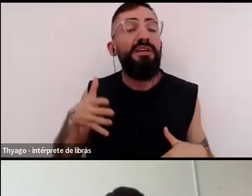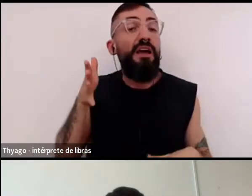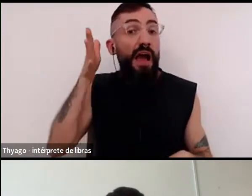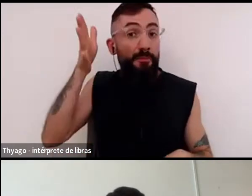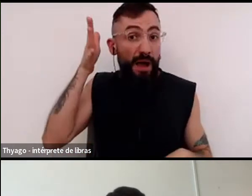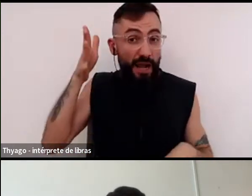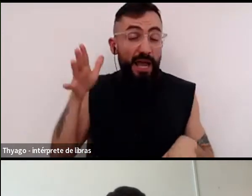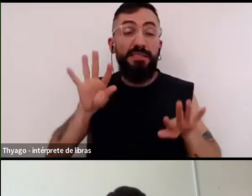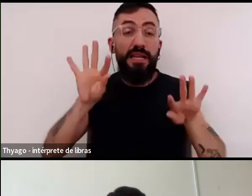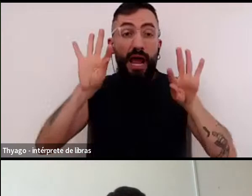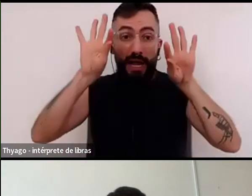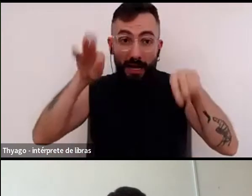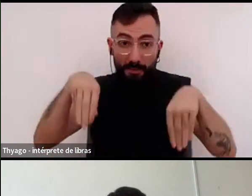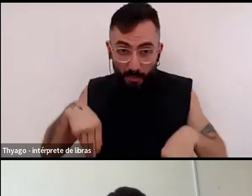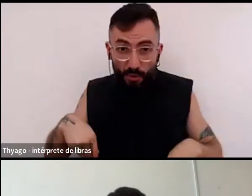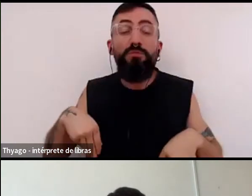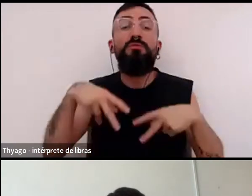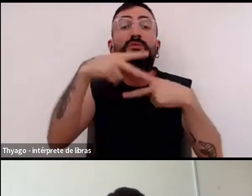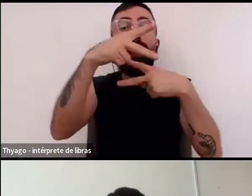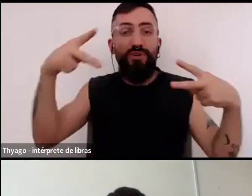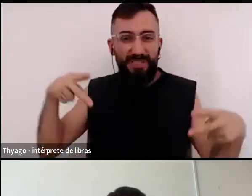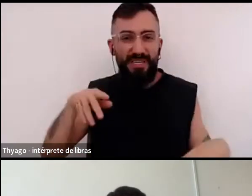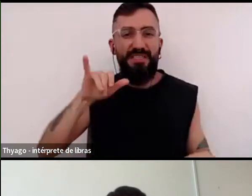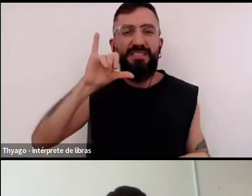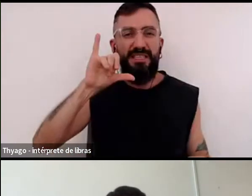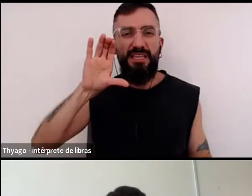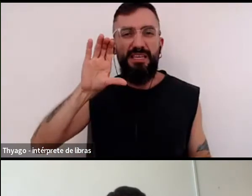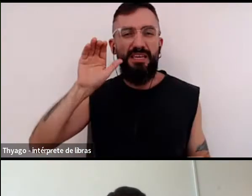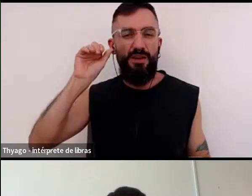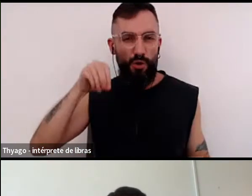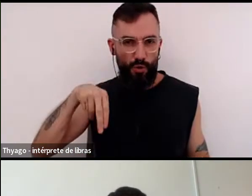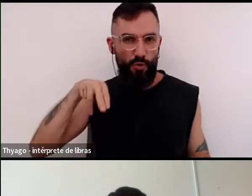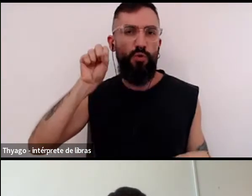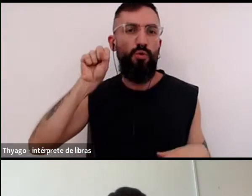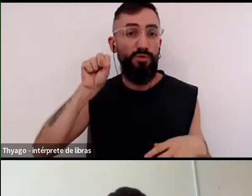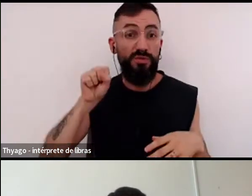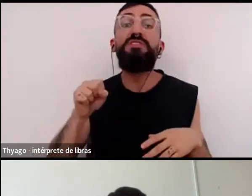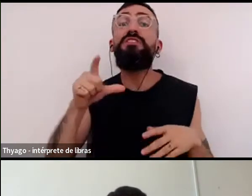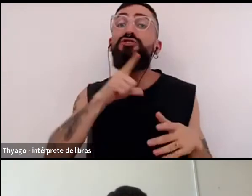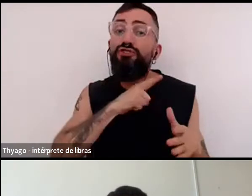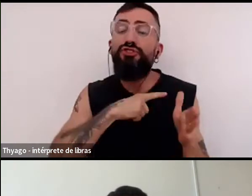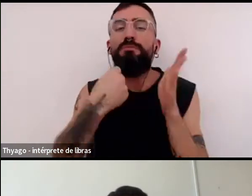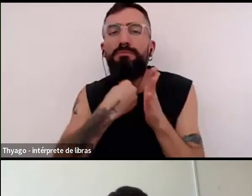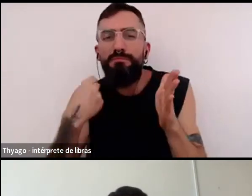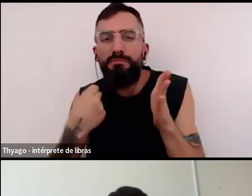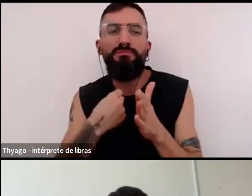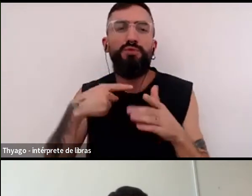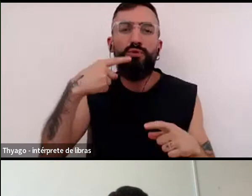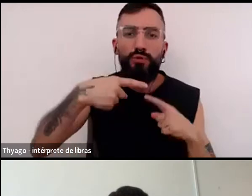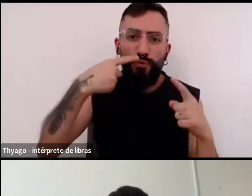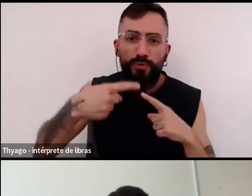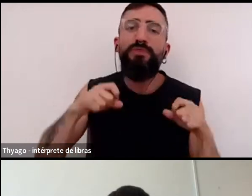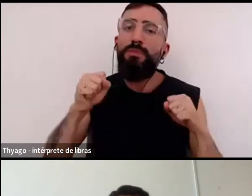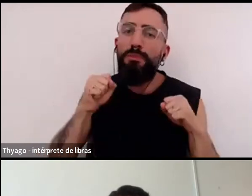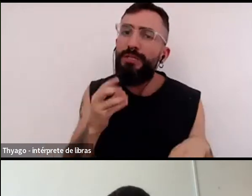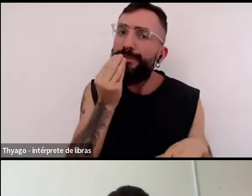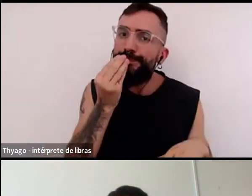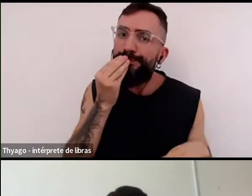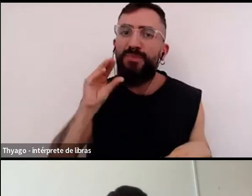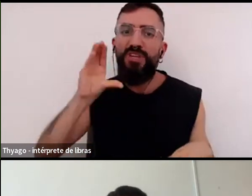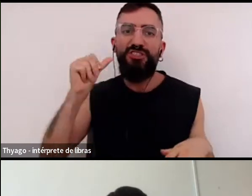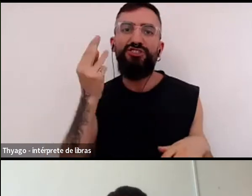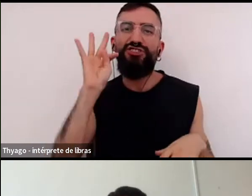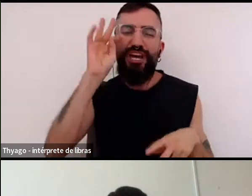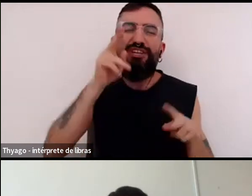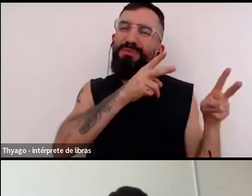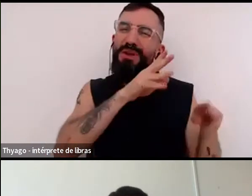if you, dear ICOS members, you have any questions or comments, please try to use the chat as Adelaide